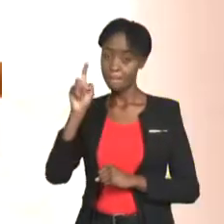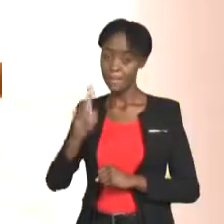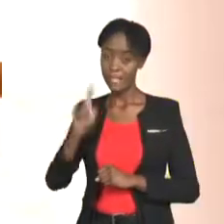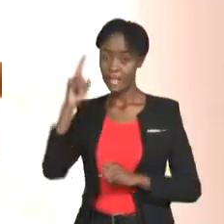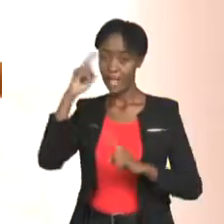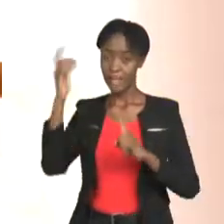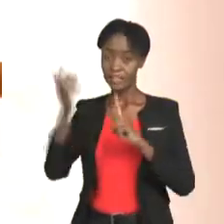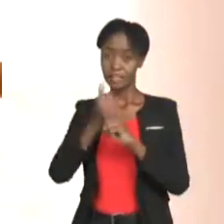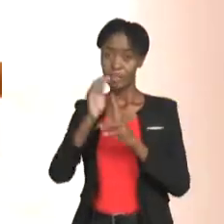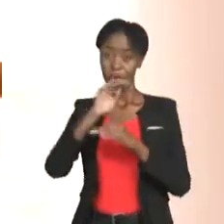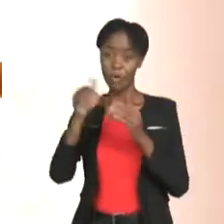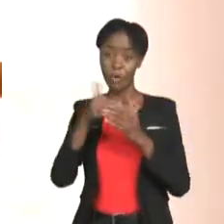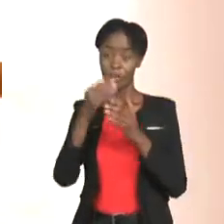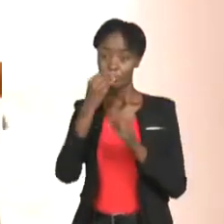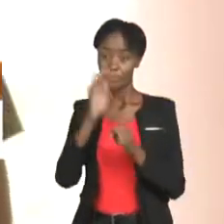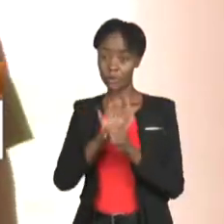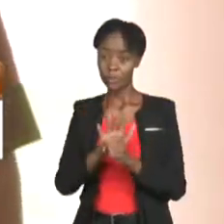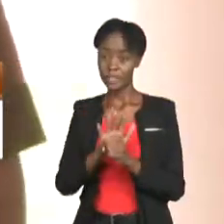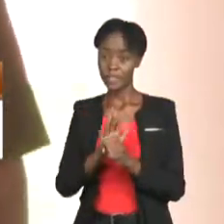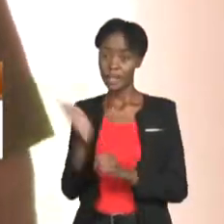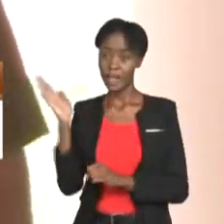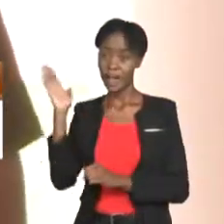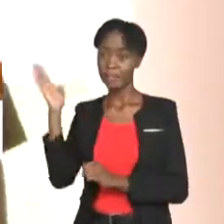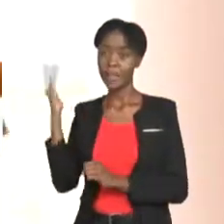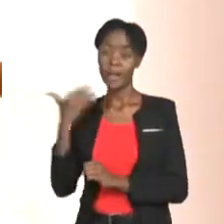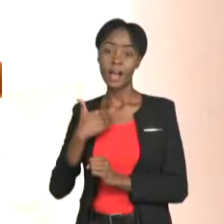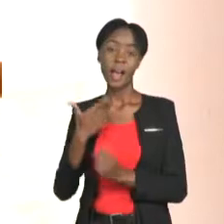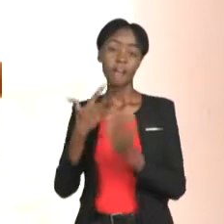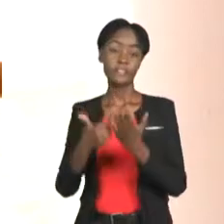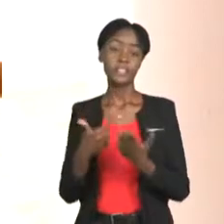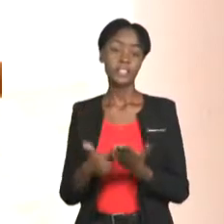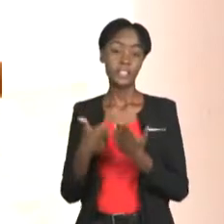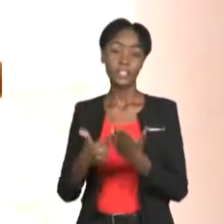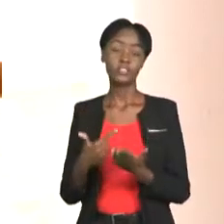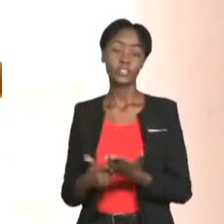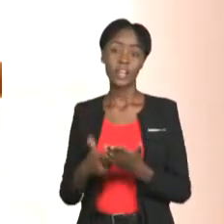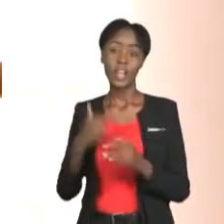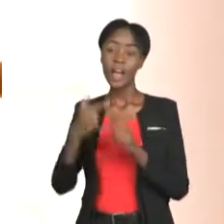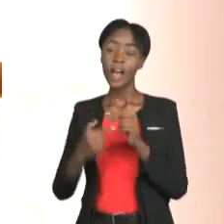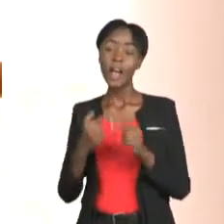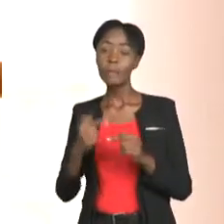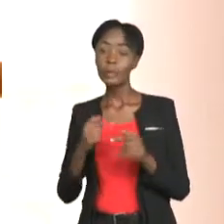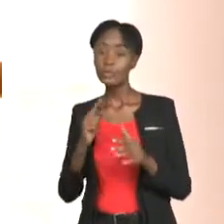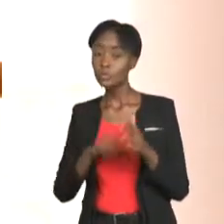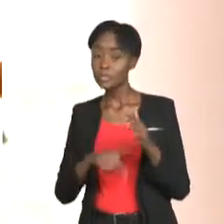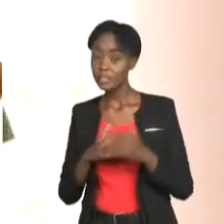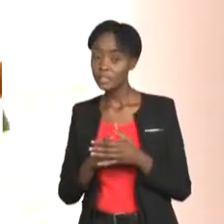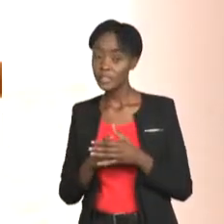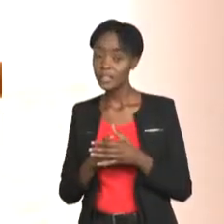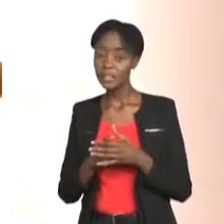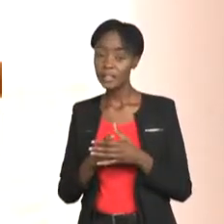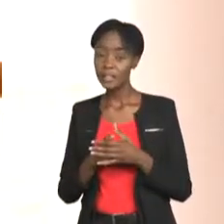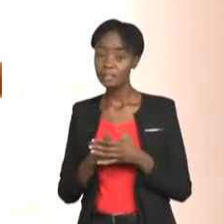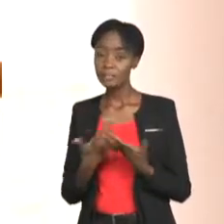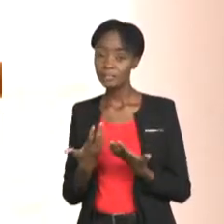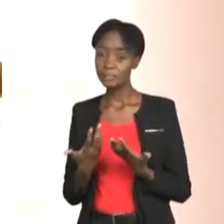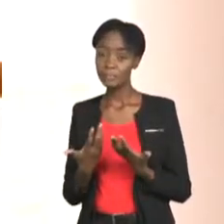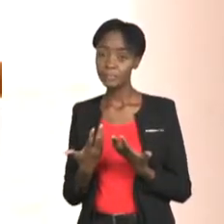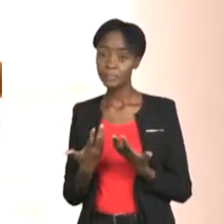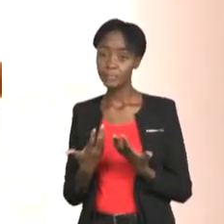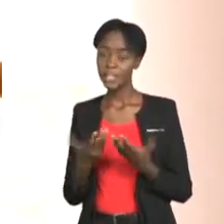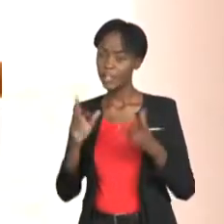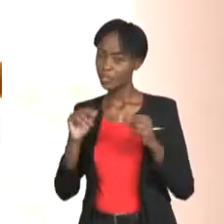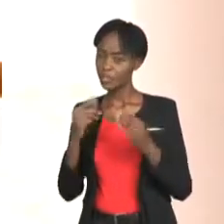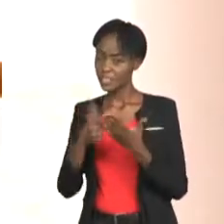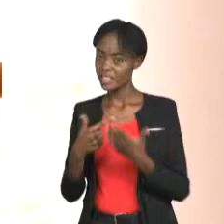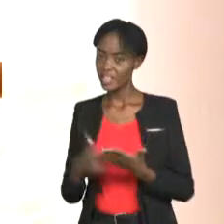things. The discussion we are having, the hustler nation discussion we are having in Kenya, is not a